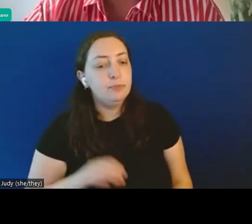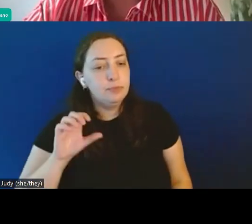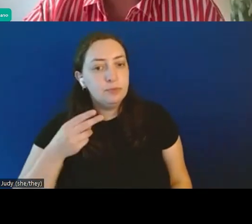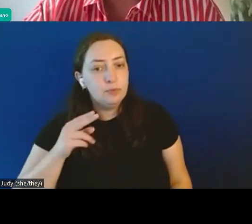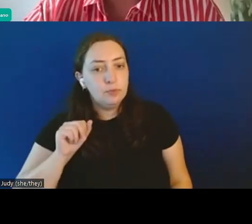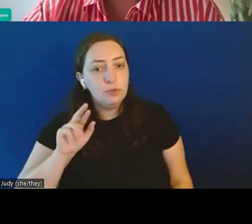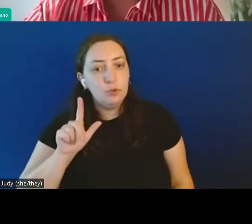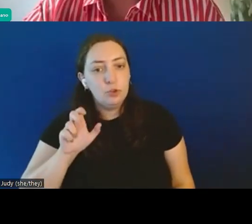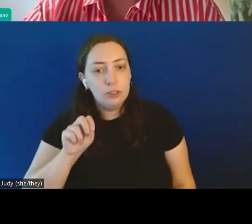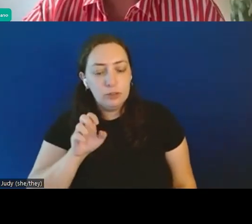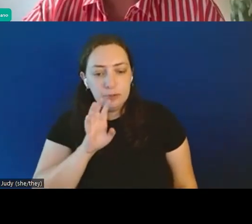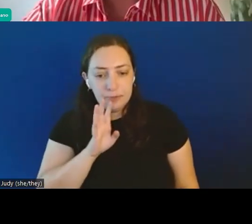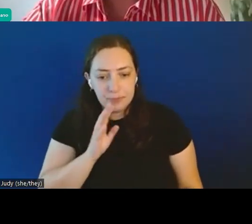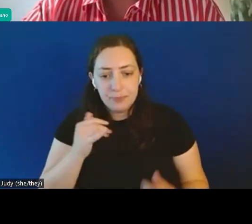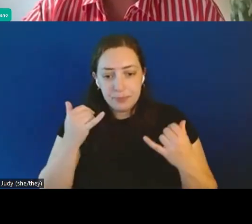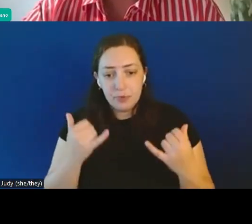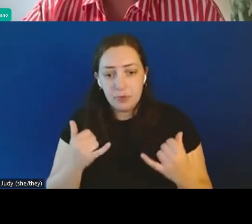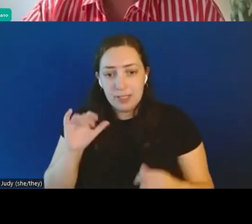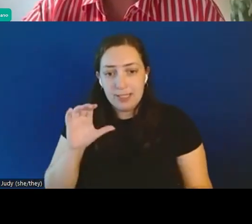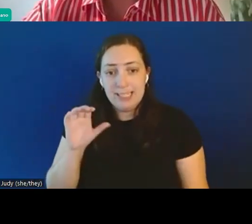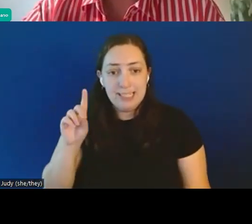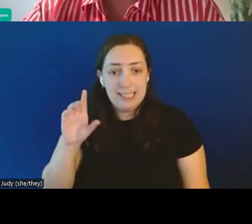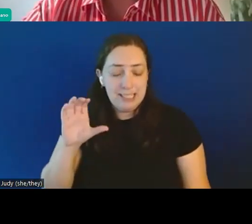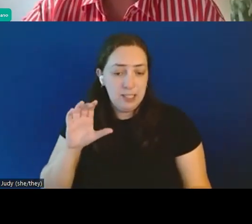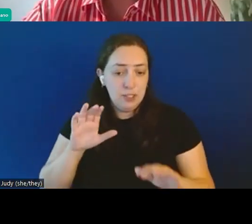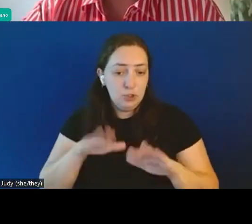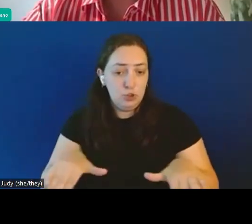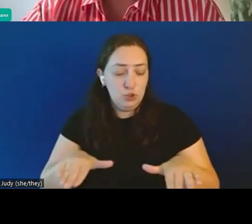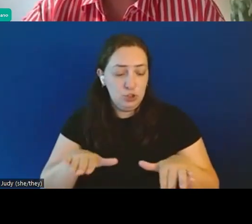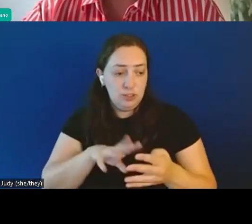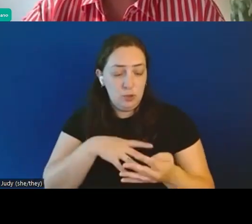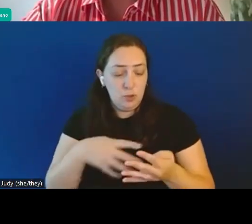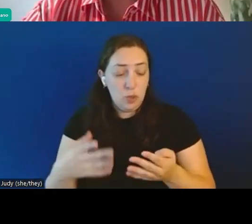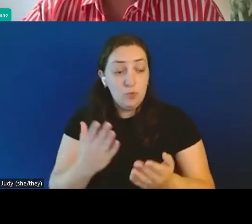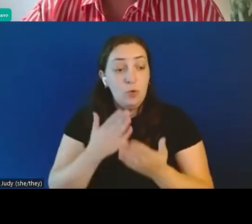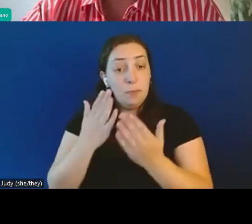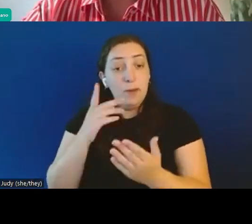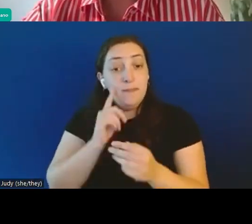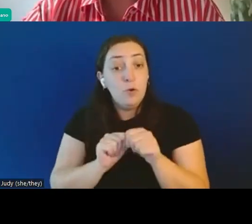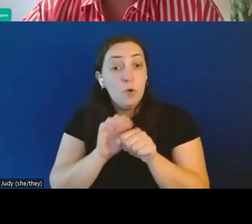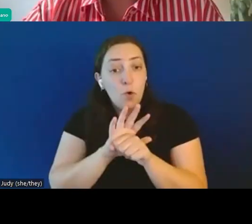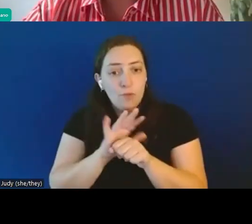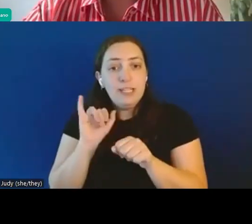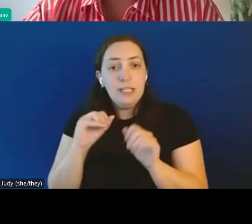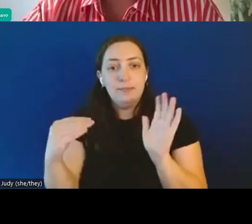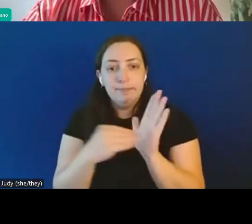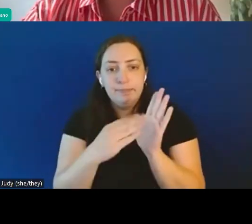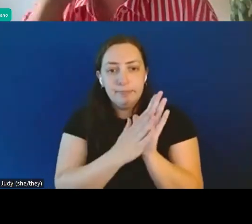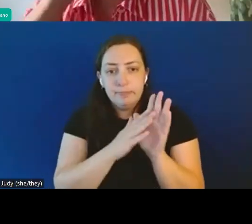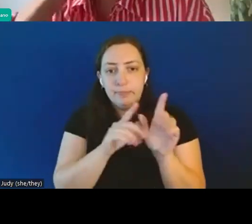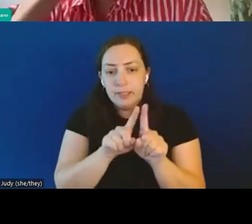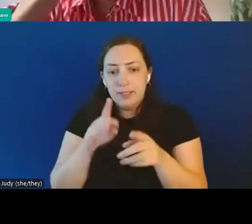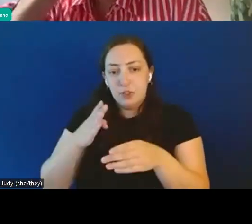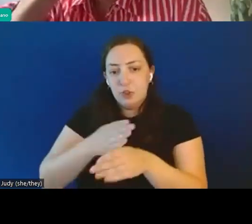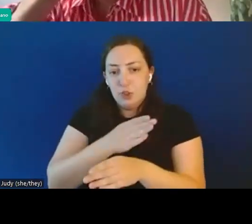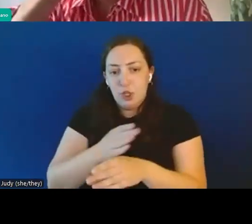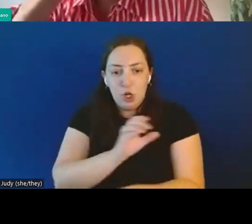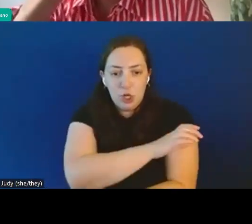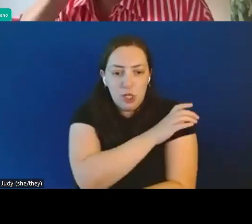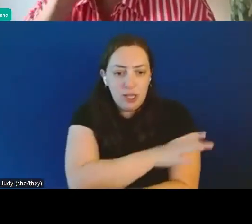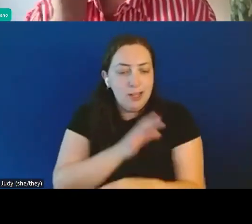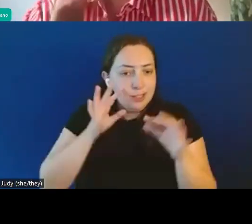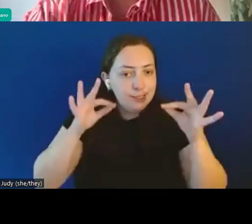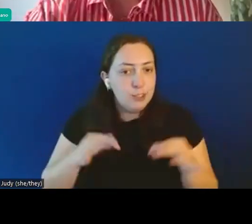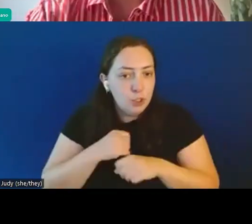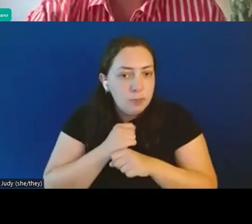CDC immunization schedule for children, the recommendation for COVID-19 vaccine is listed as shared clinical decision